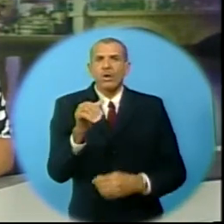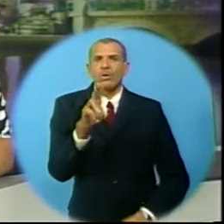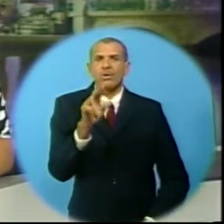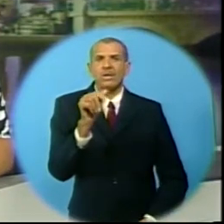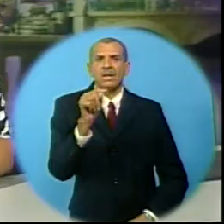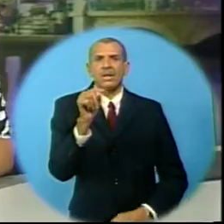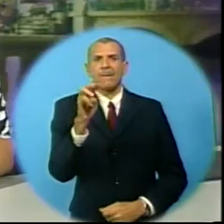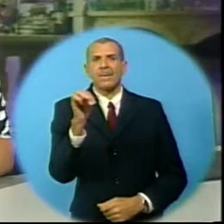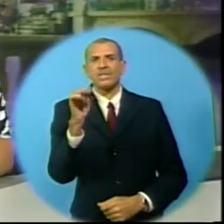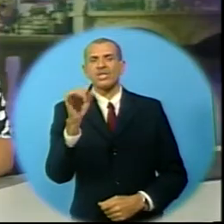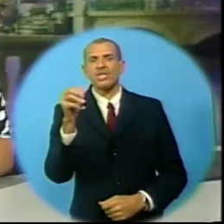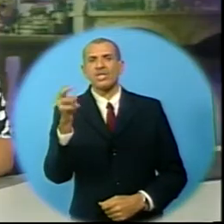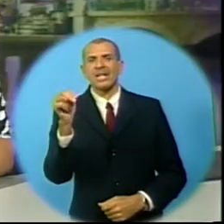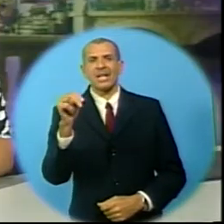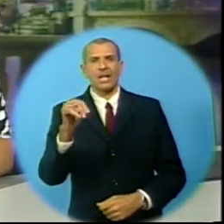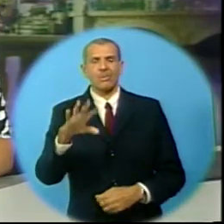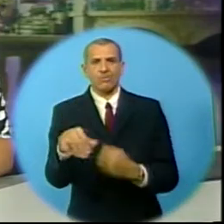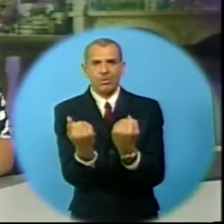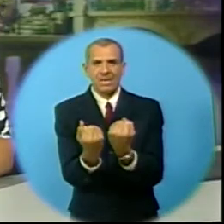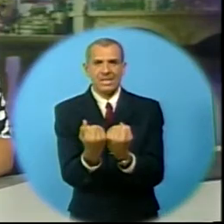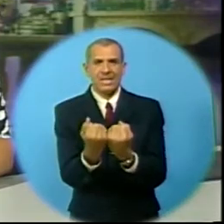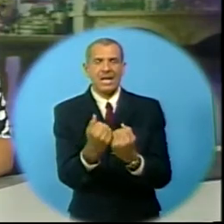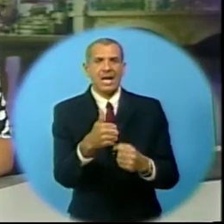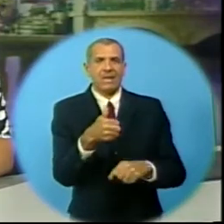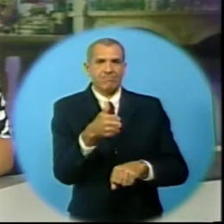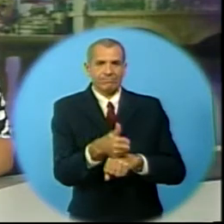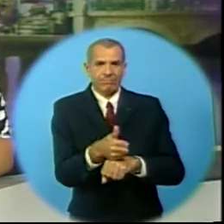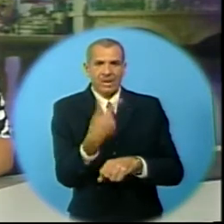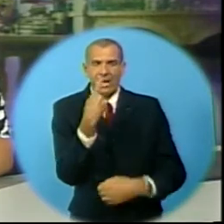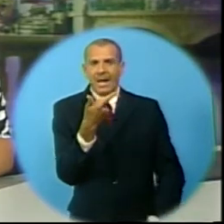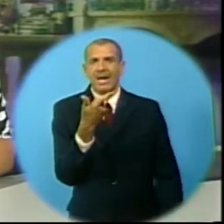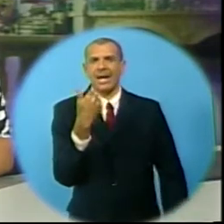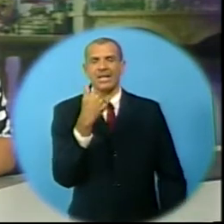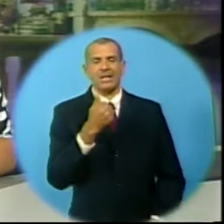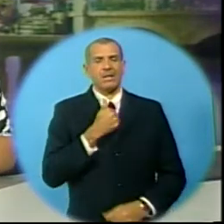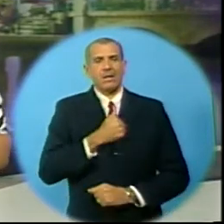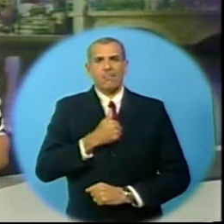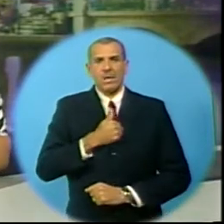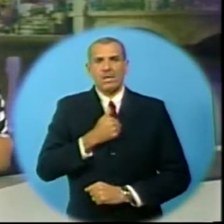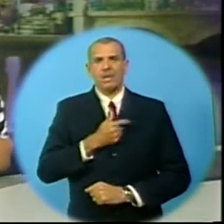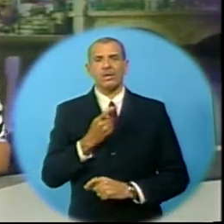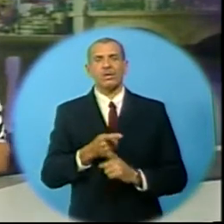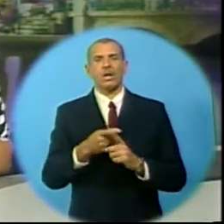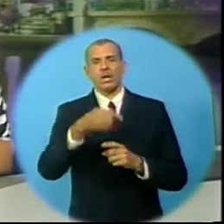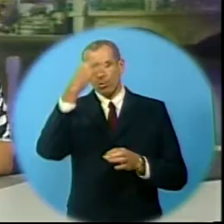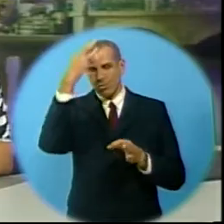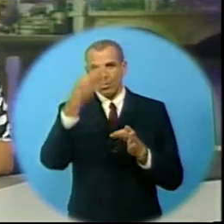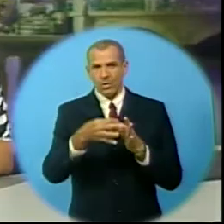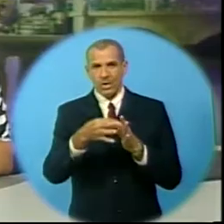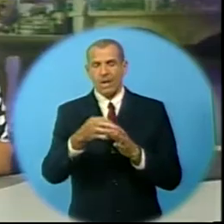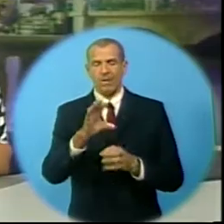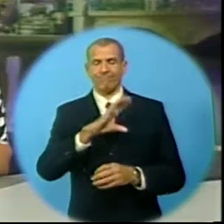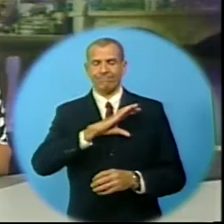Uttamchandani was then arrested and charged, and the store owner apologized to the officer and the court for the